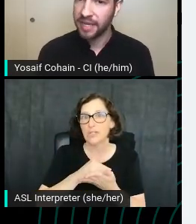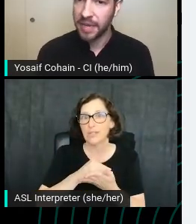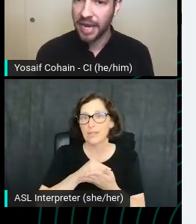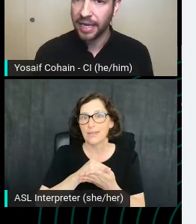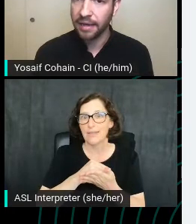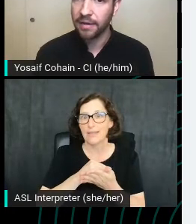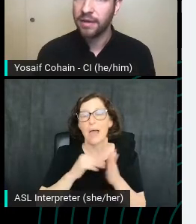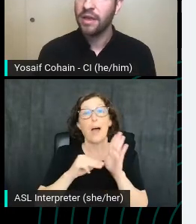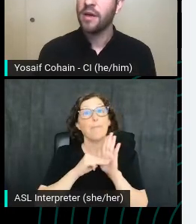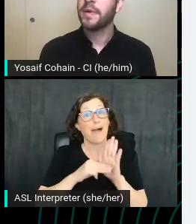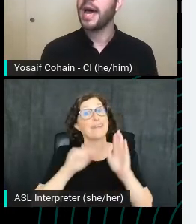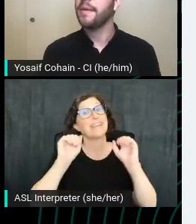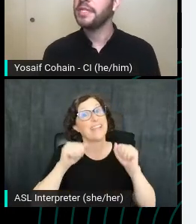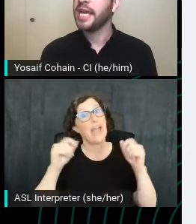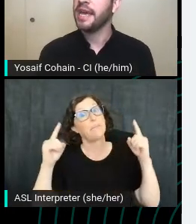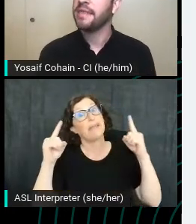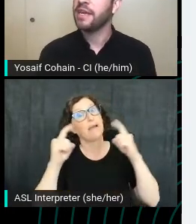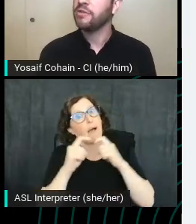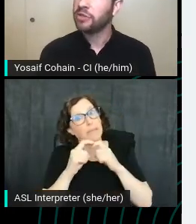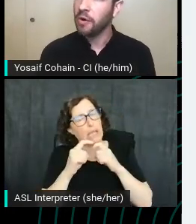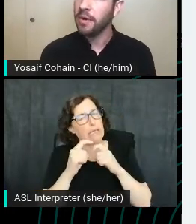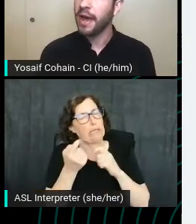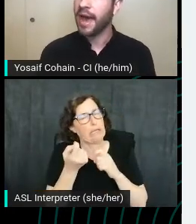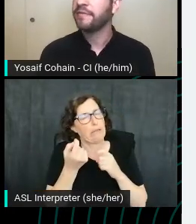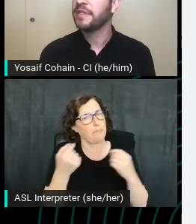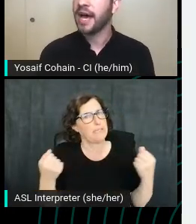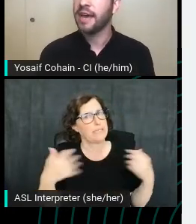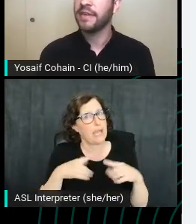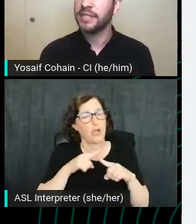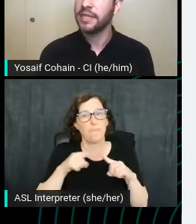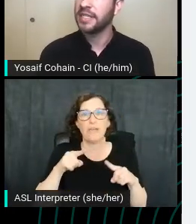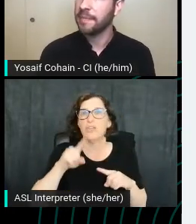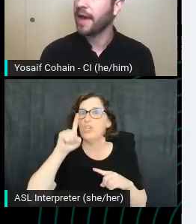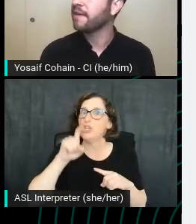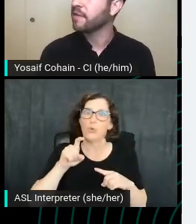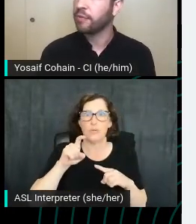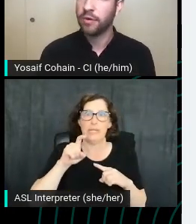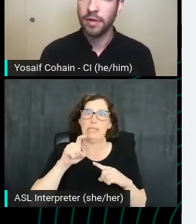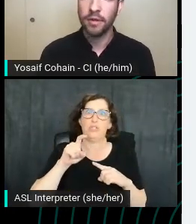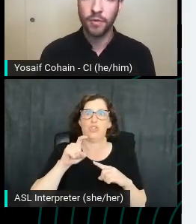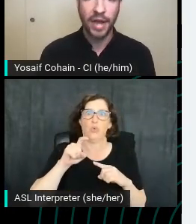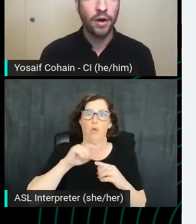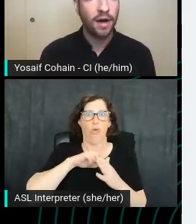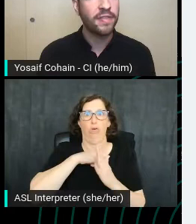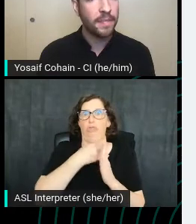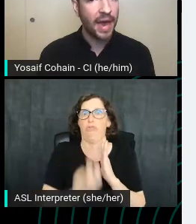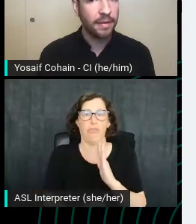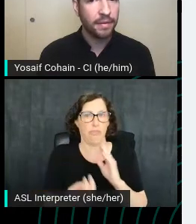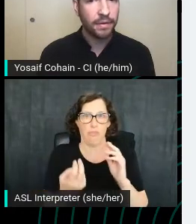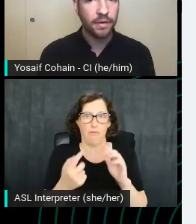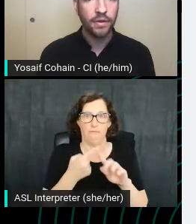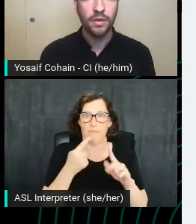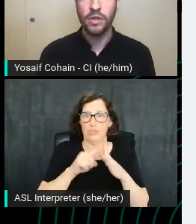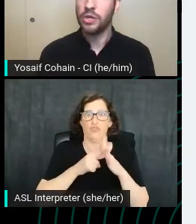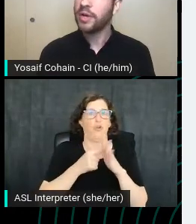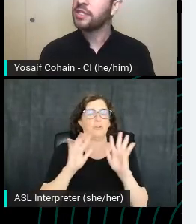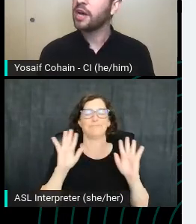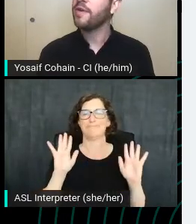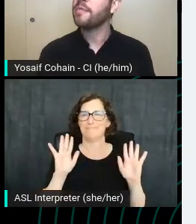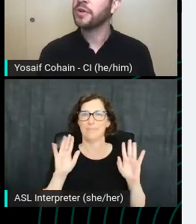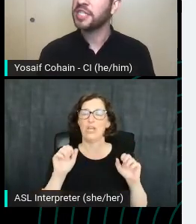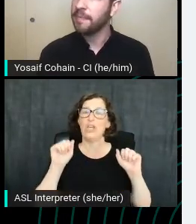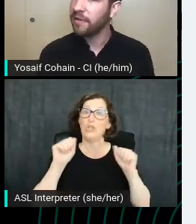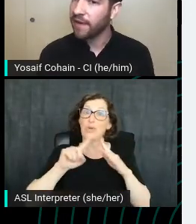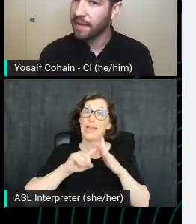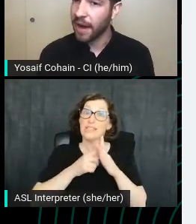and intimidating, but I would say that you don't have to dive into the deep end of the pool right off the bat. You can start